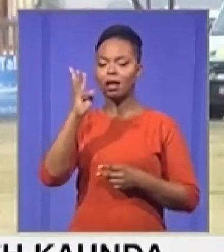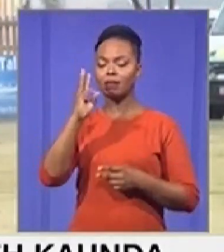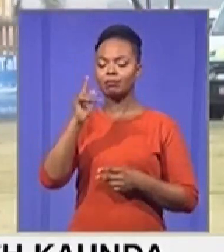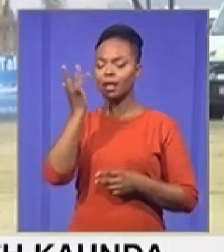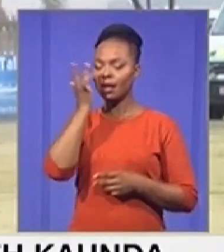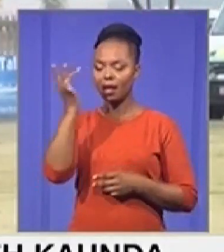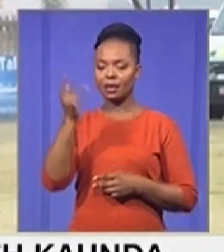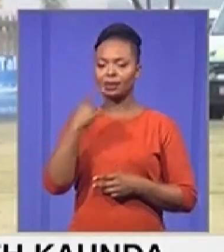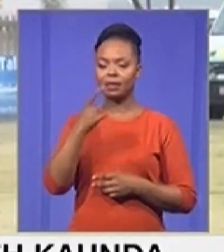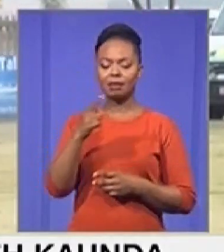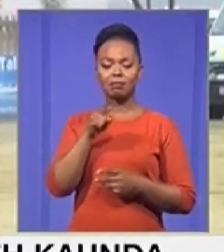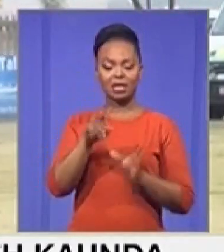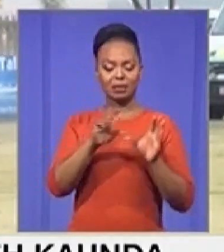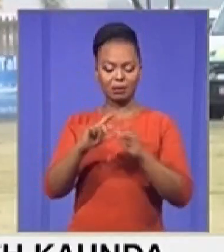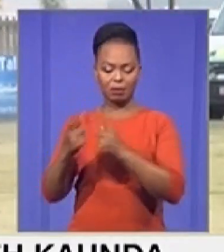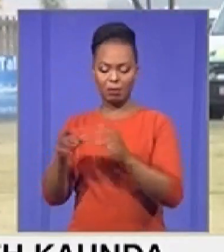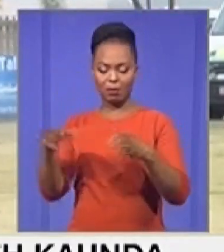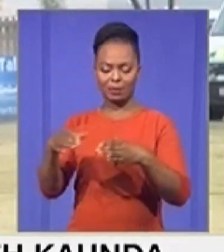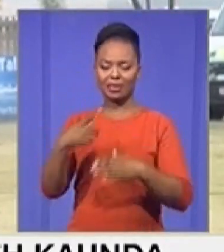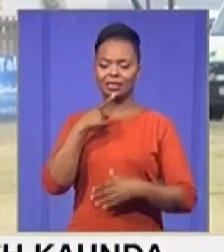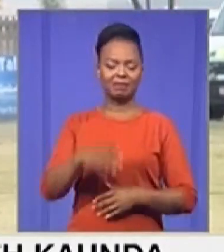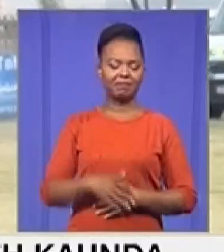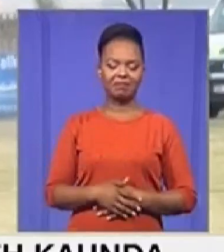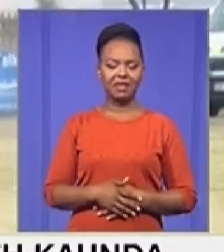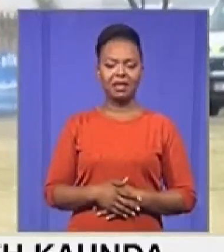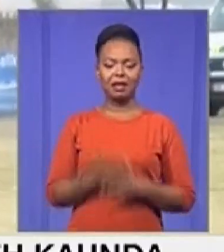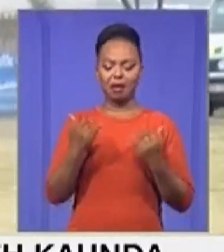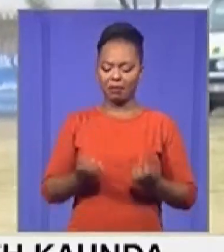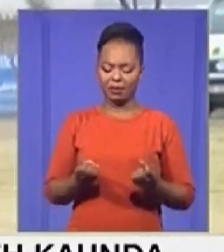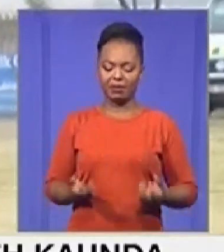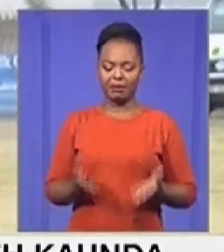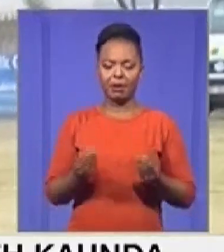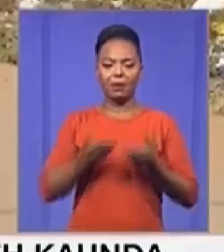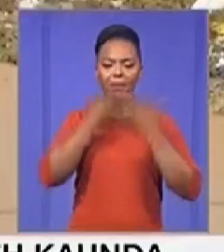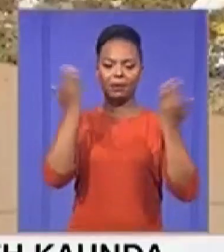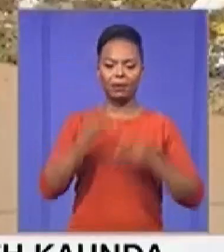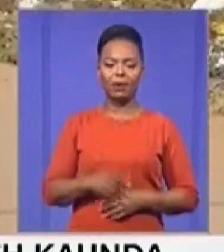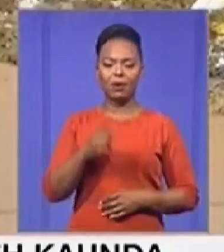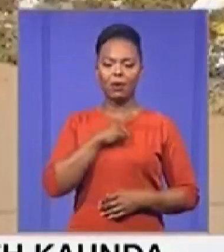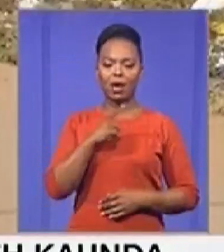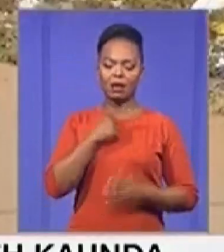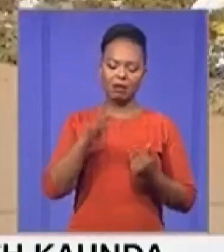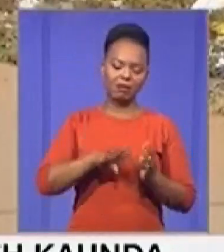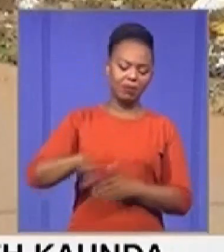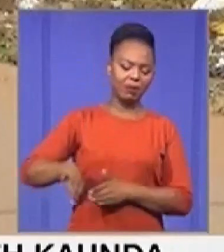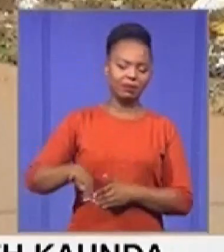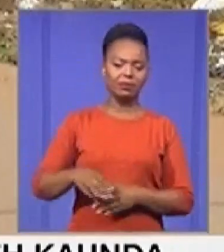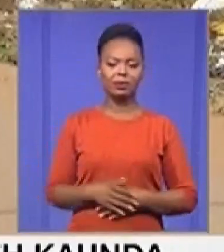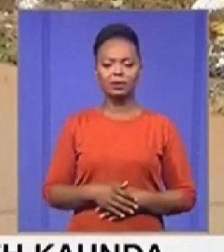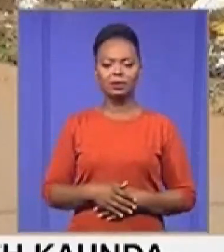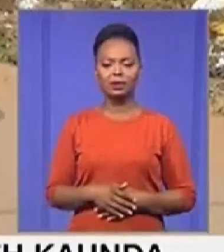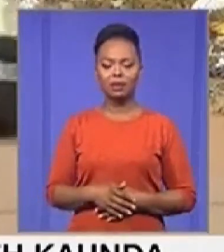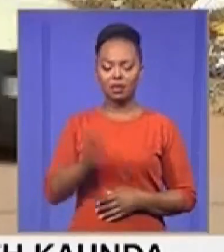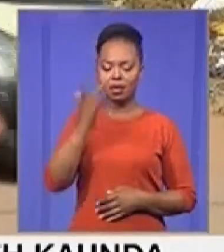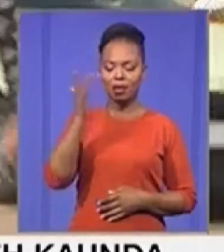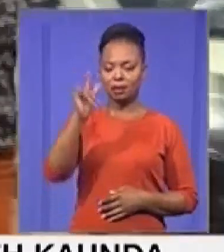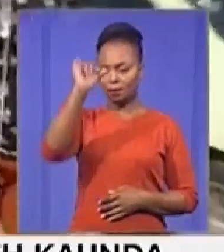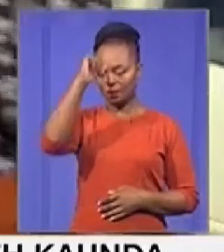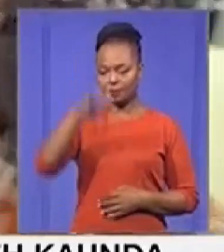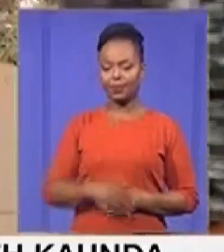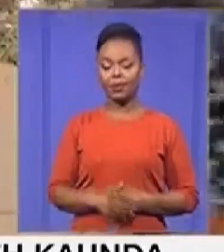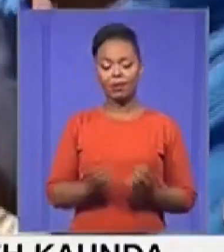gotlhelele ba re tota hela ga ba ipona ile baagi ka kwano ke baagi ba ileng gore ba kgetholotso go na le matodi ya